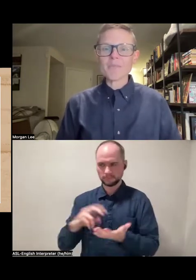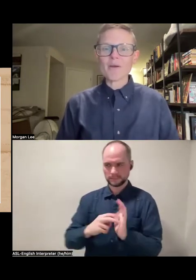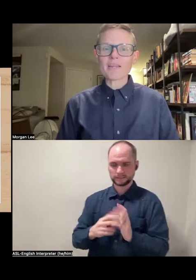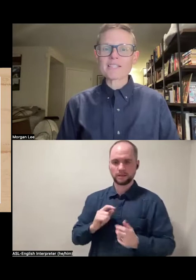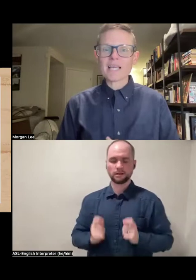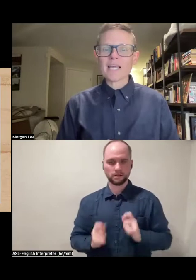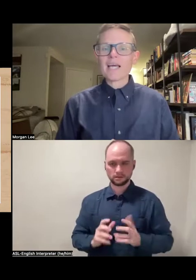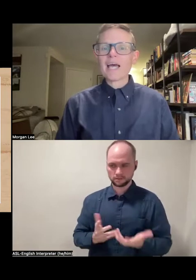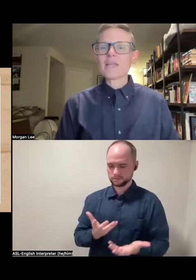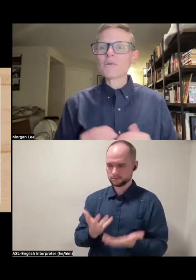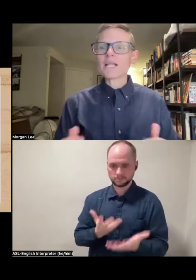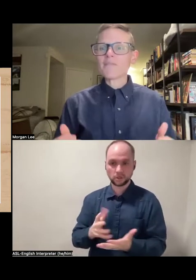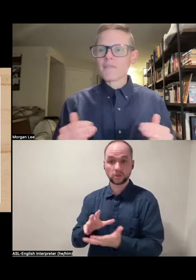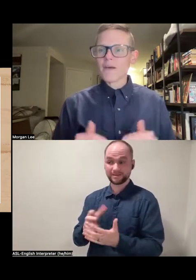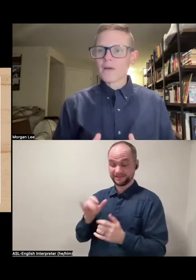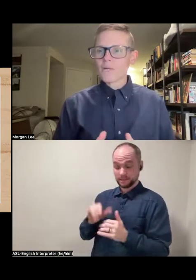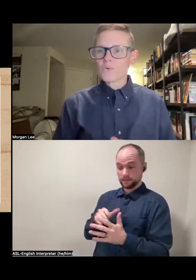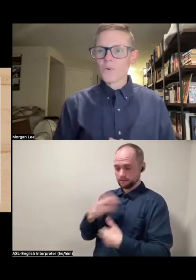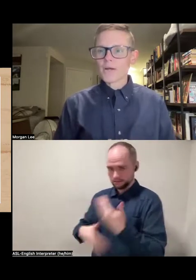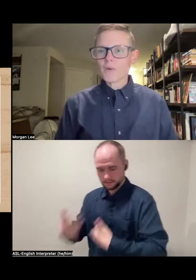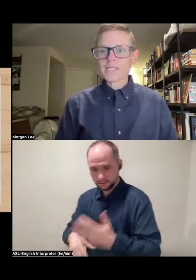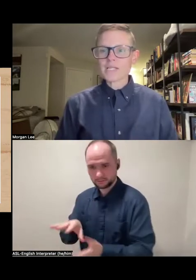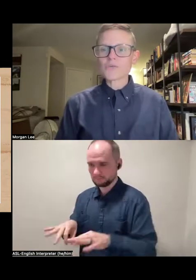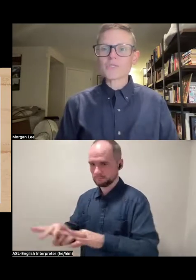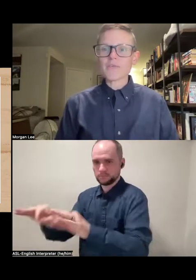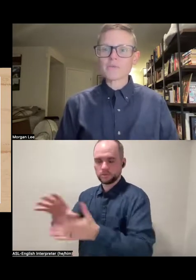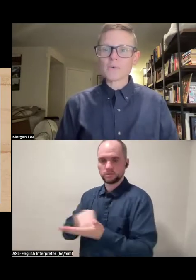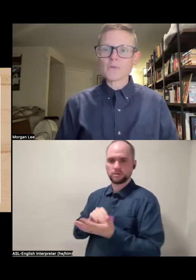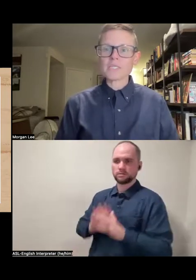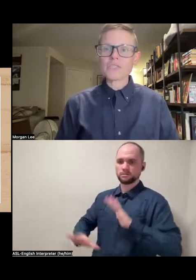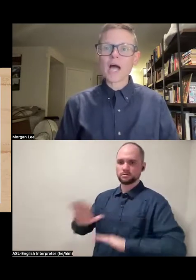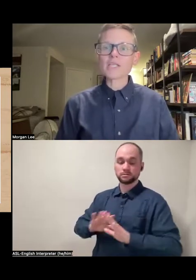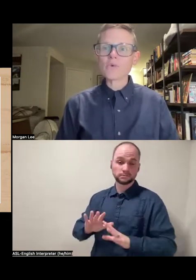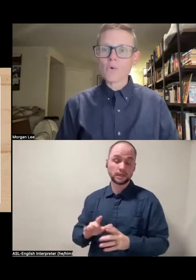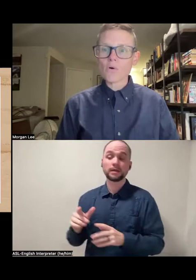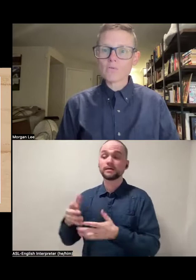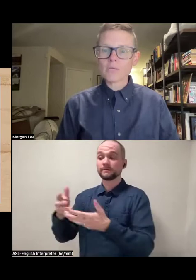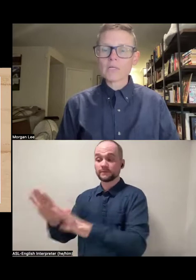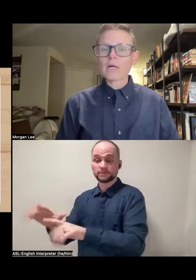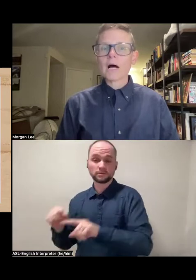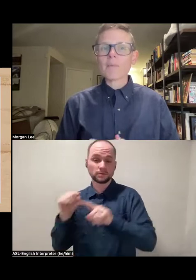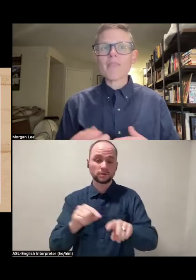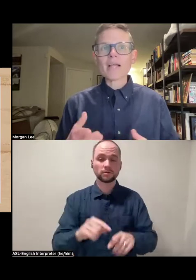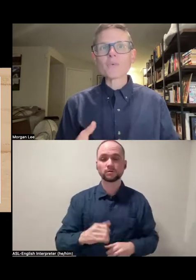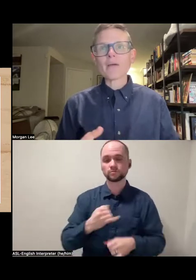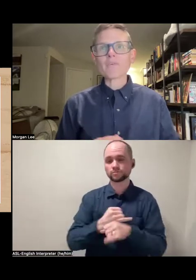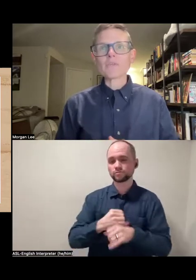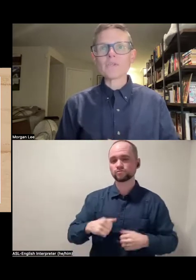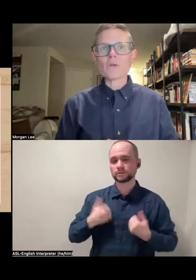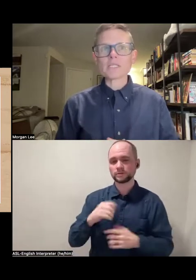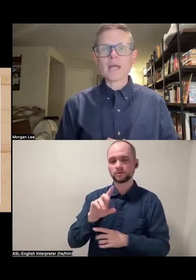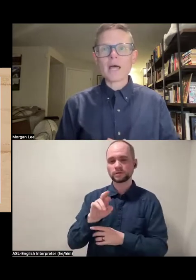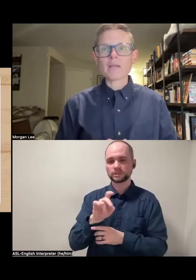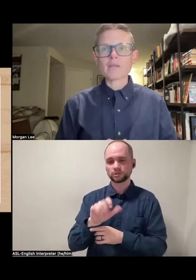learning experience. And then when I left there, I went to work at a residential deaf school teaching high school. And that's where I